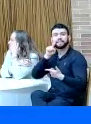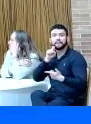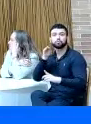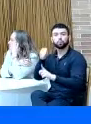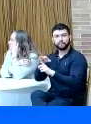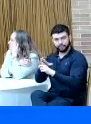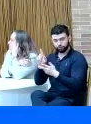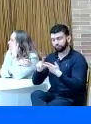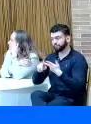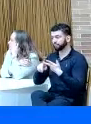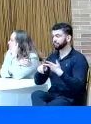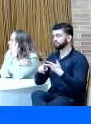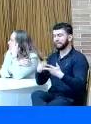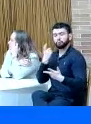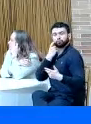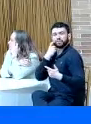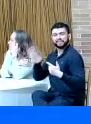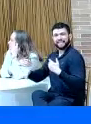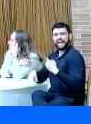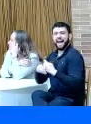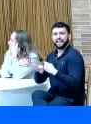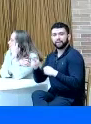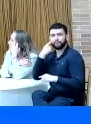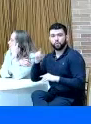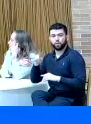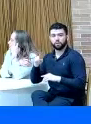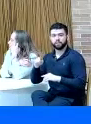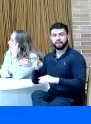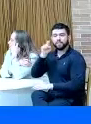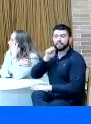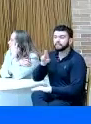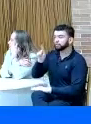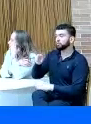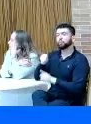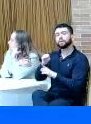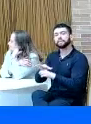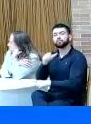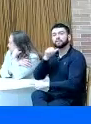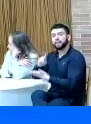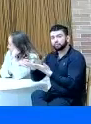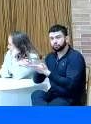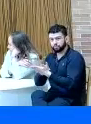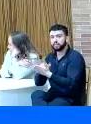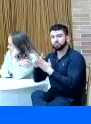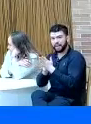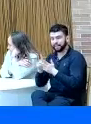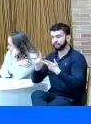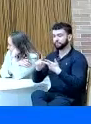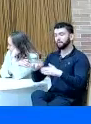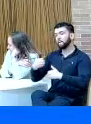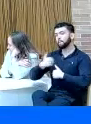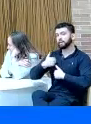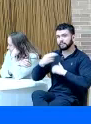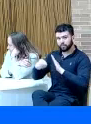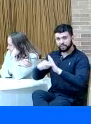orientation also added under the sexual orientation non-discrimination act military status which is unique to the New